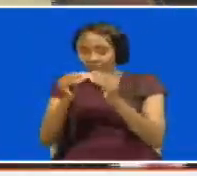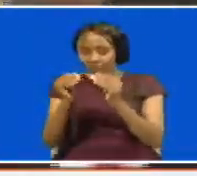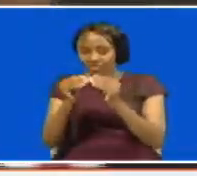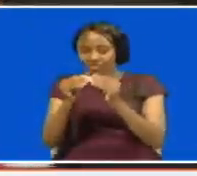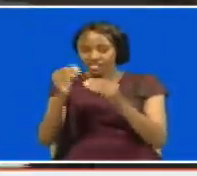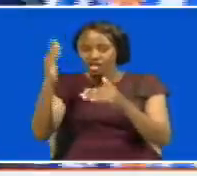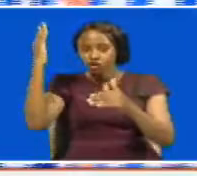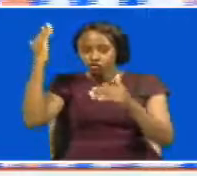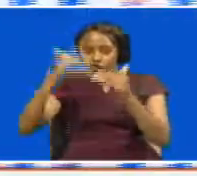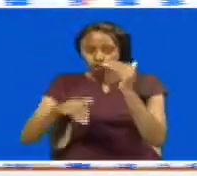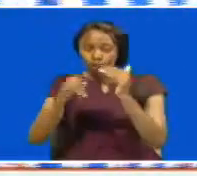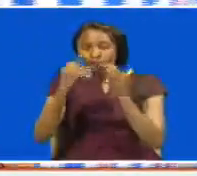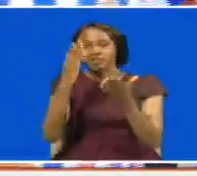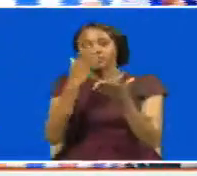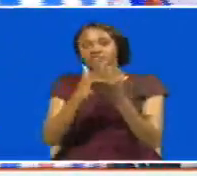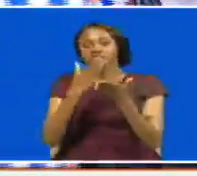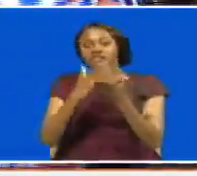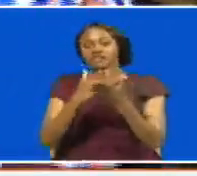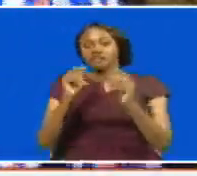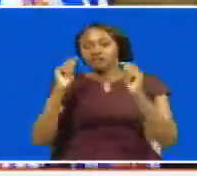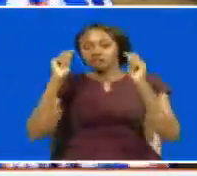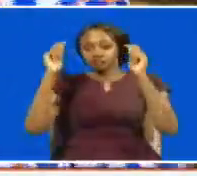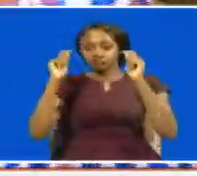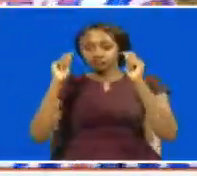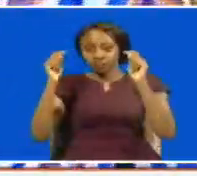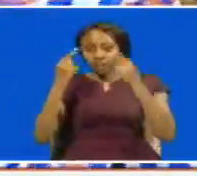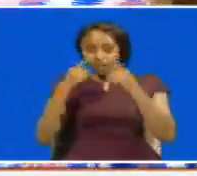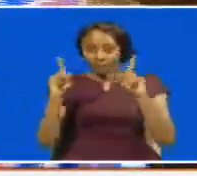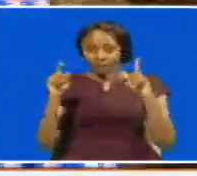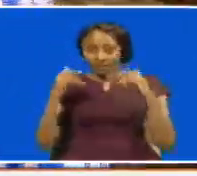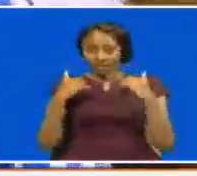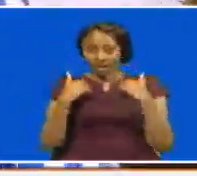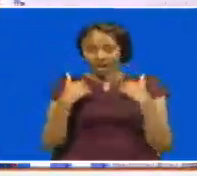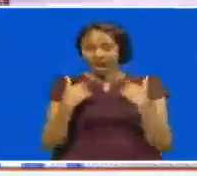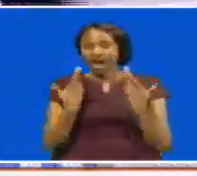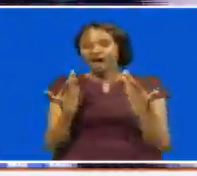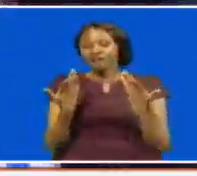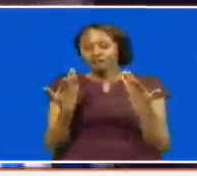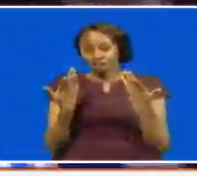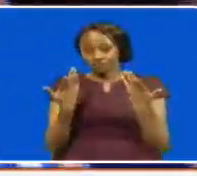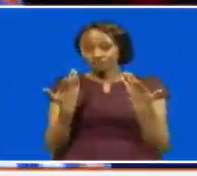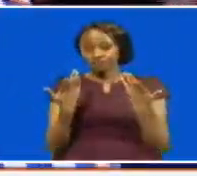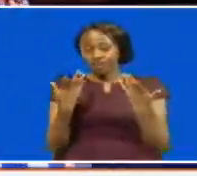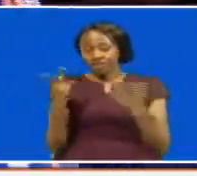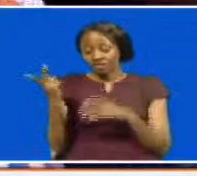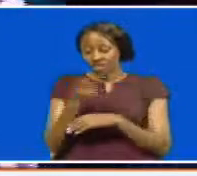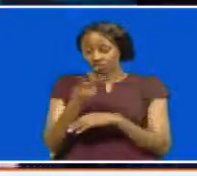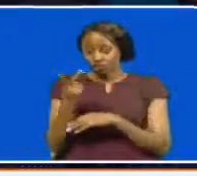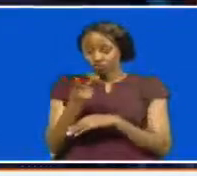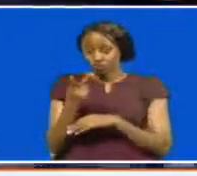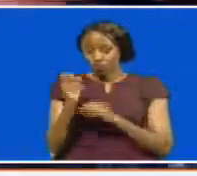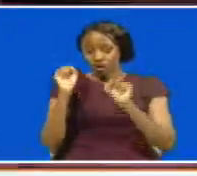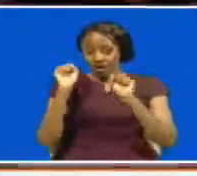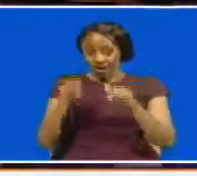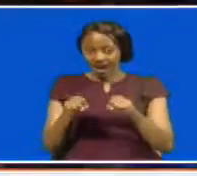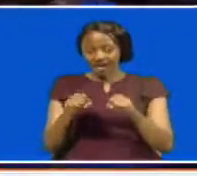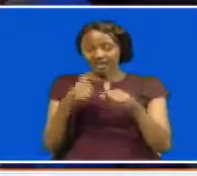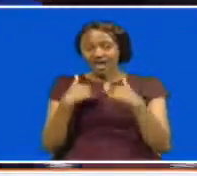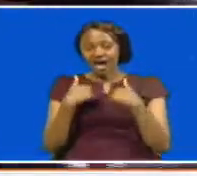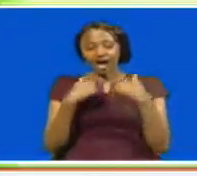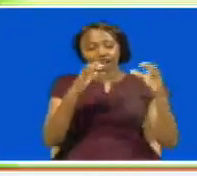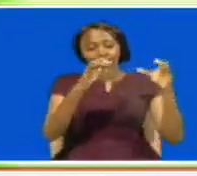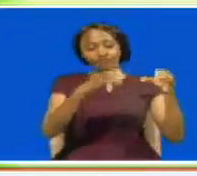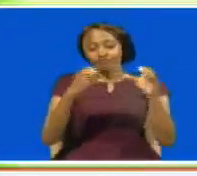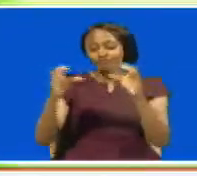mass protests. The engagements leading to a win-win situation for the two camps that include a compromise for a bipartisan approach